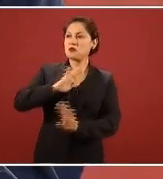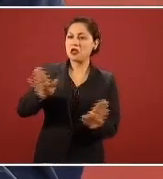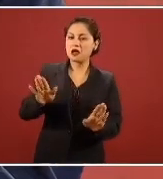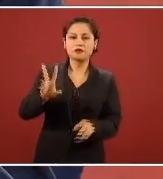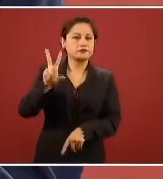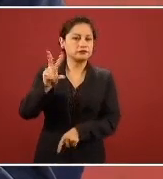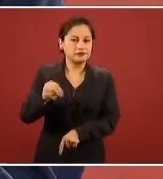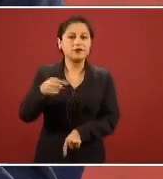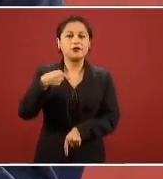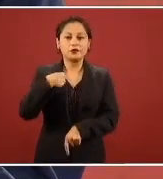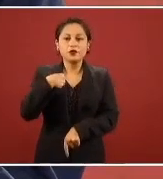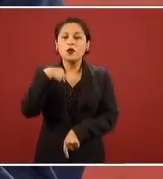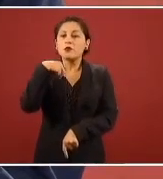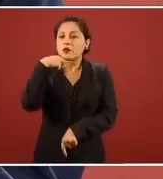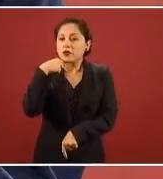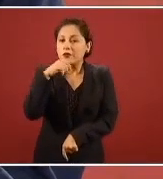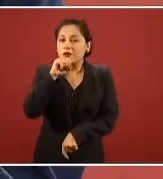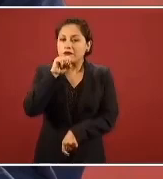Y